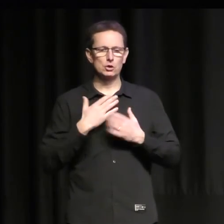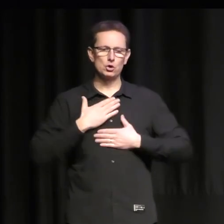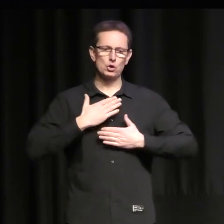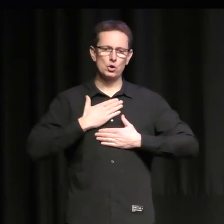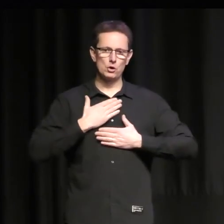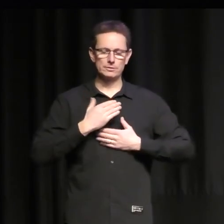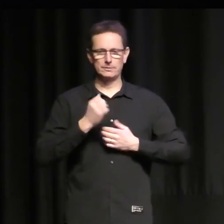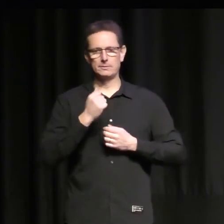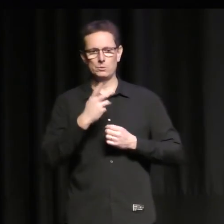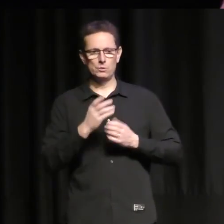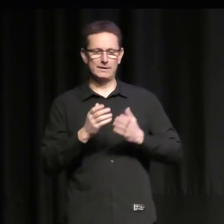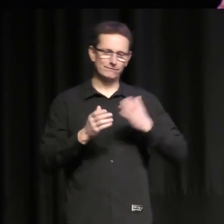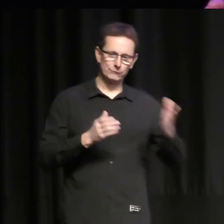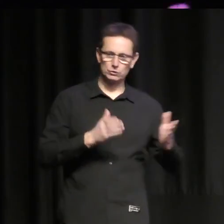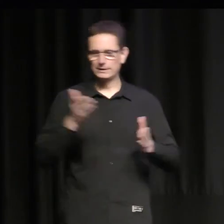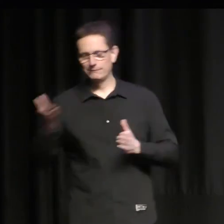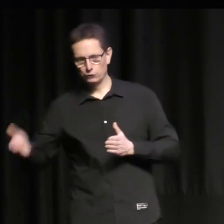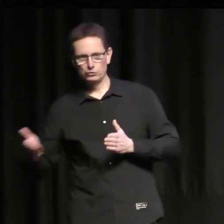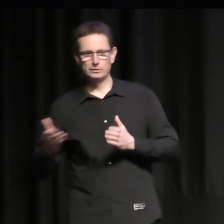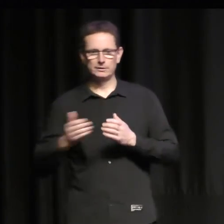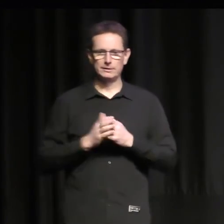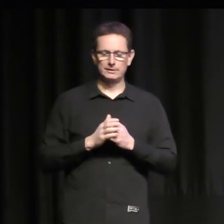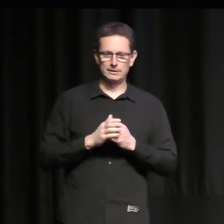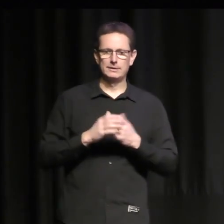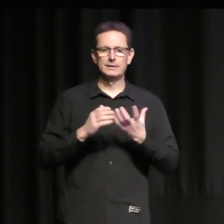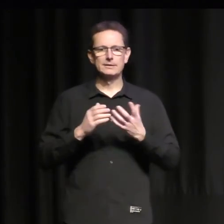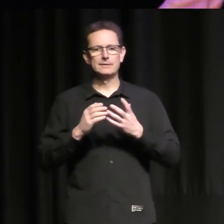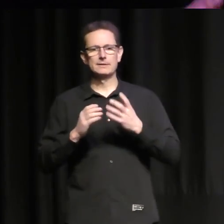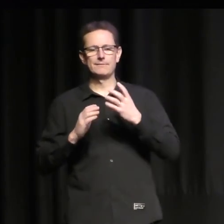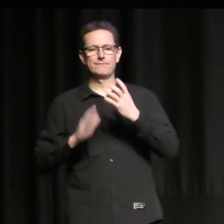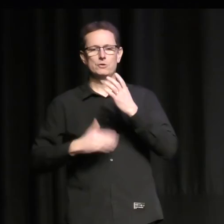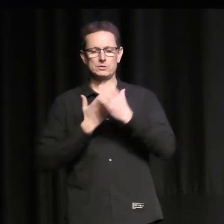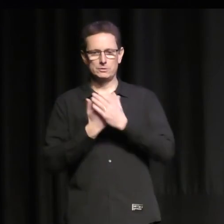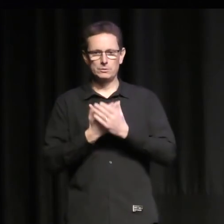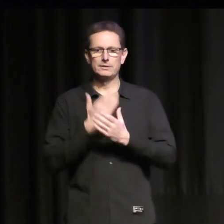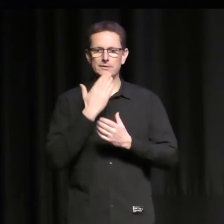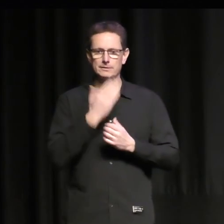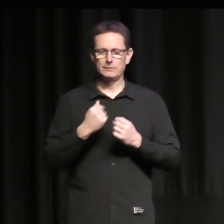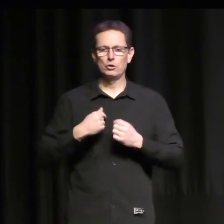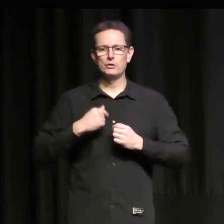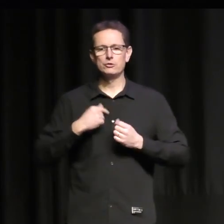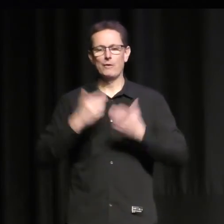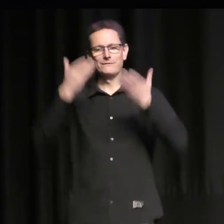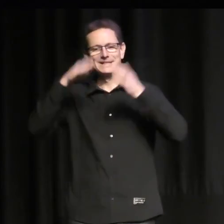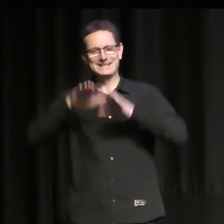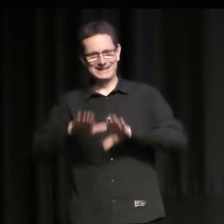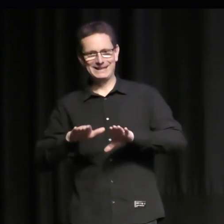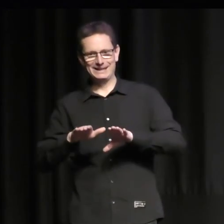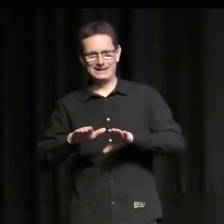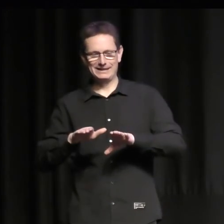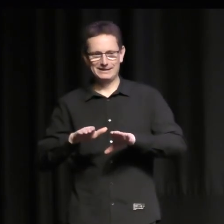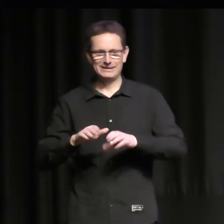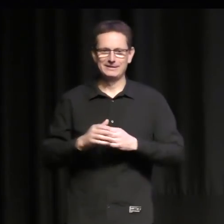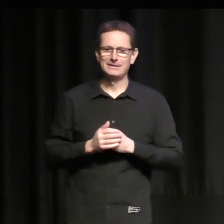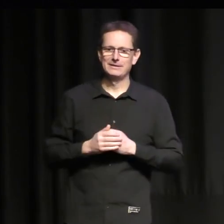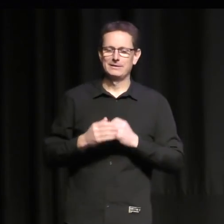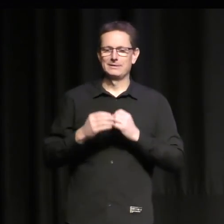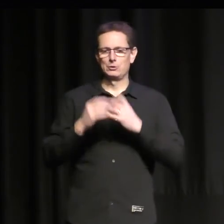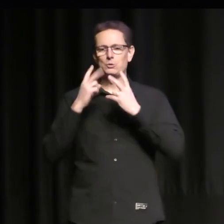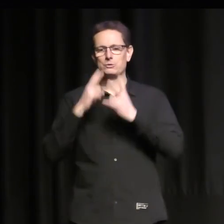centre, Blessed is the child who has many godfathers, because you'll get lots of Christmas